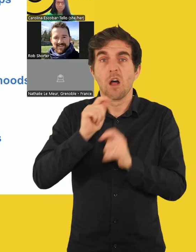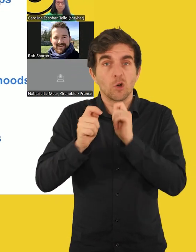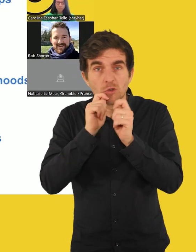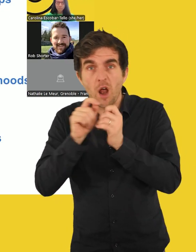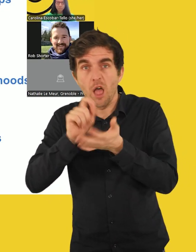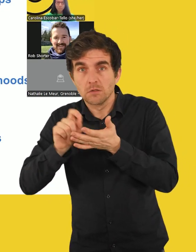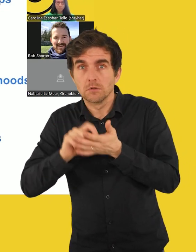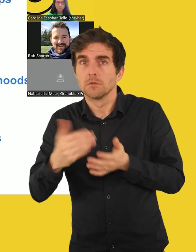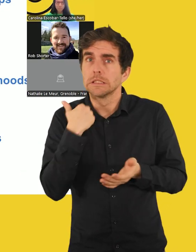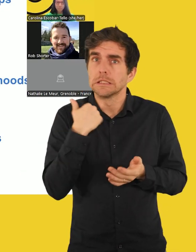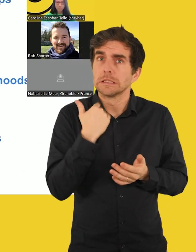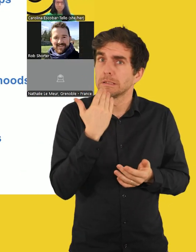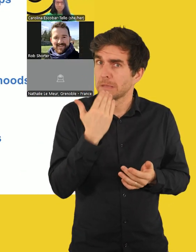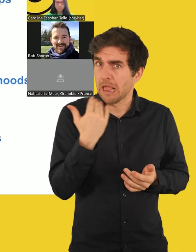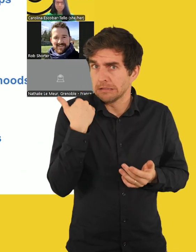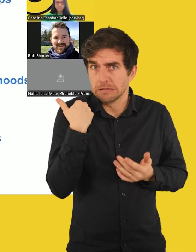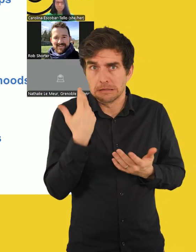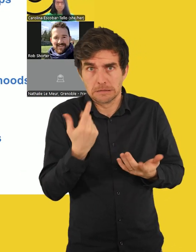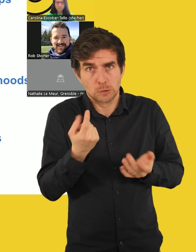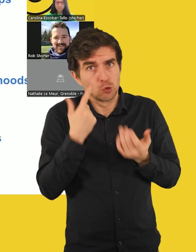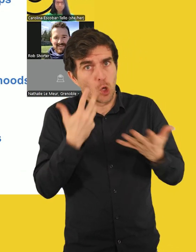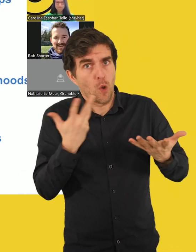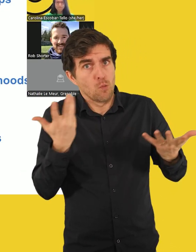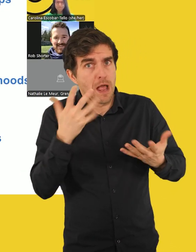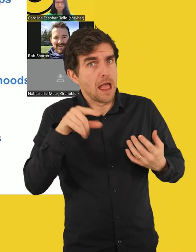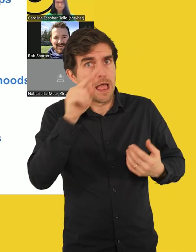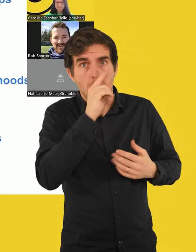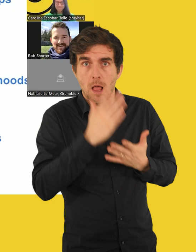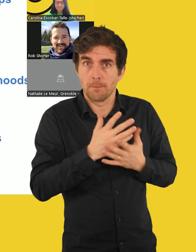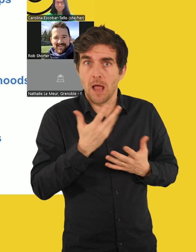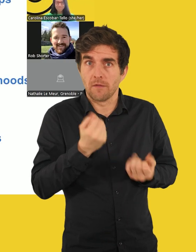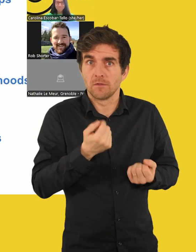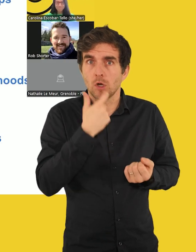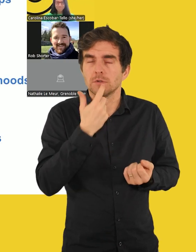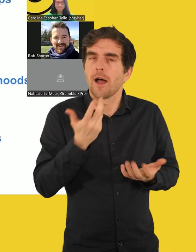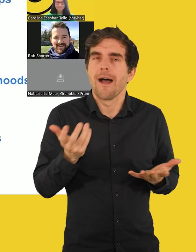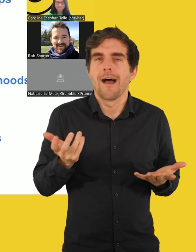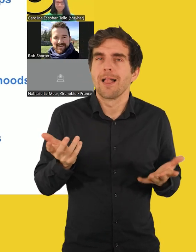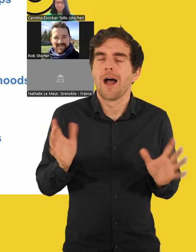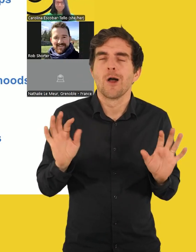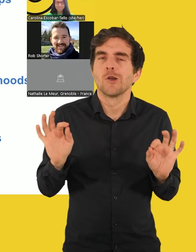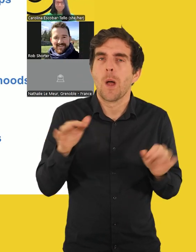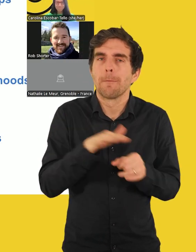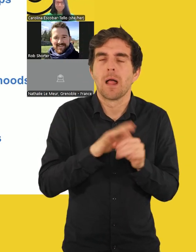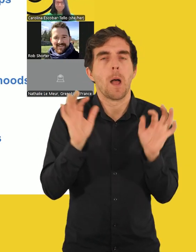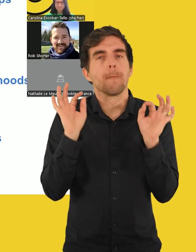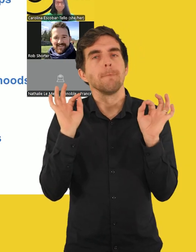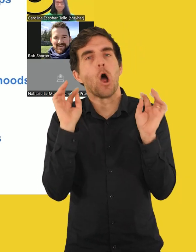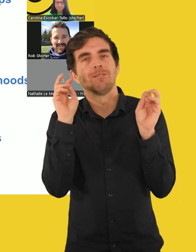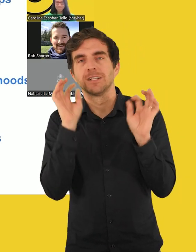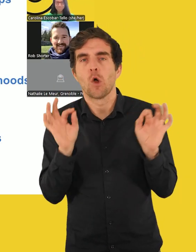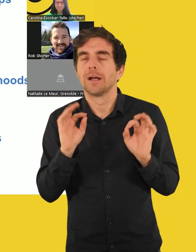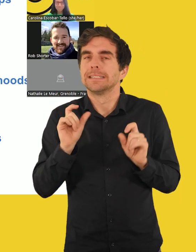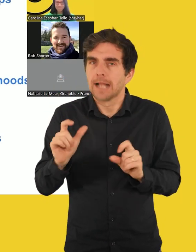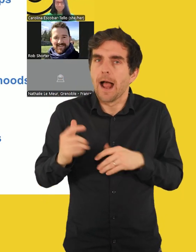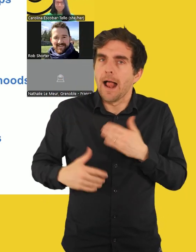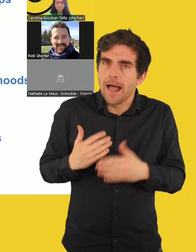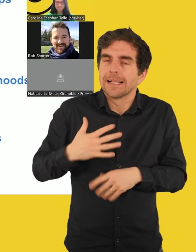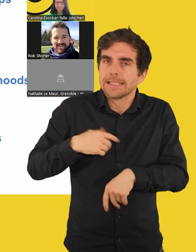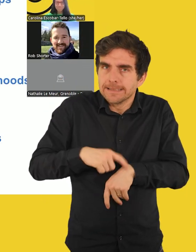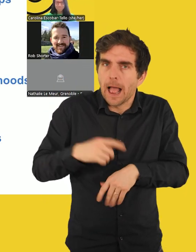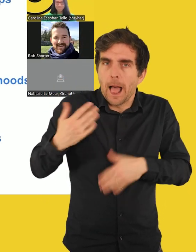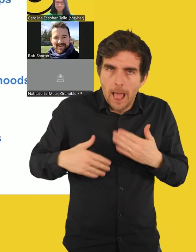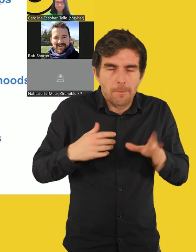then the journalist calls up and says, so show me a place that's actually doing donut economics. And of course, there's no place that's perfectly there. This